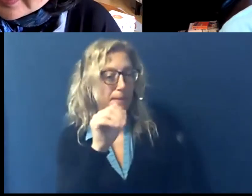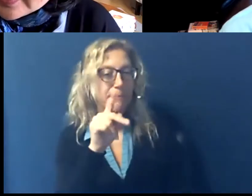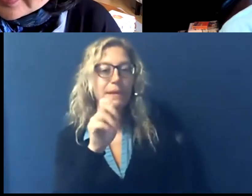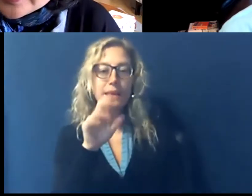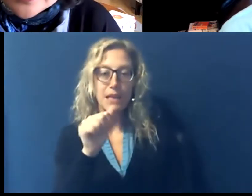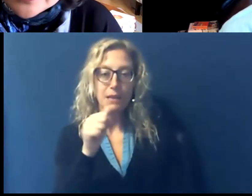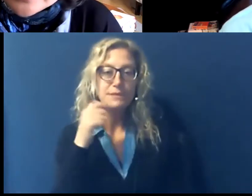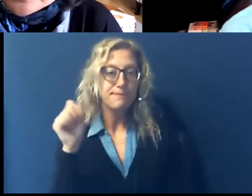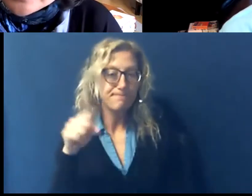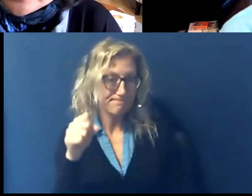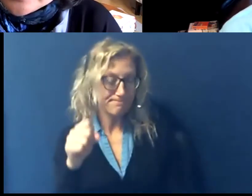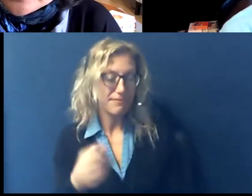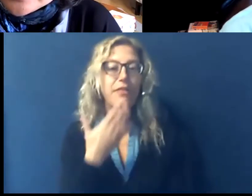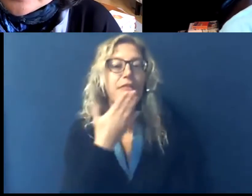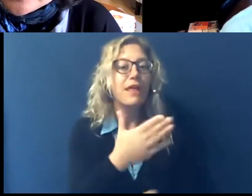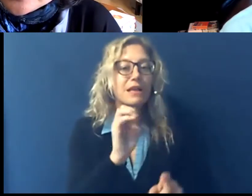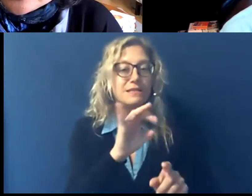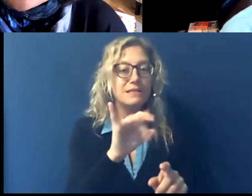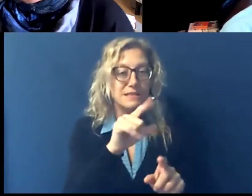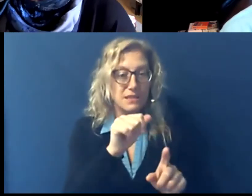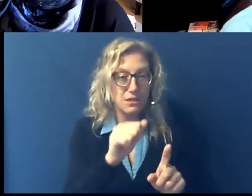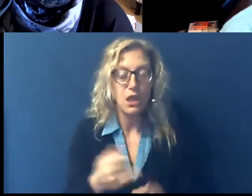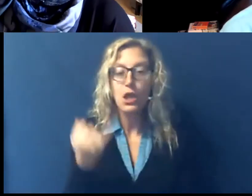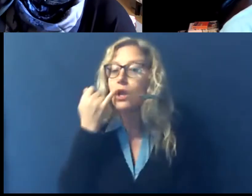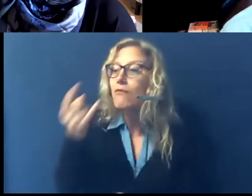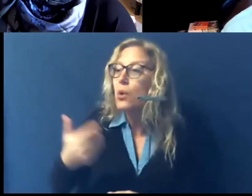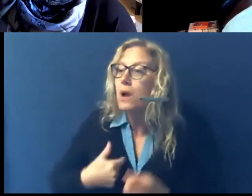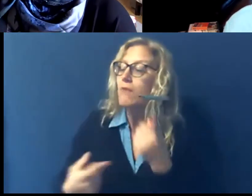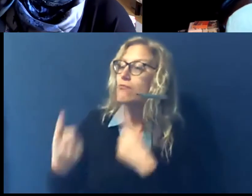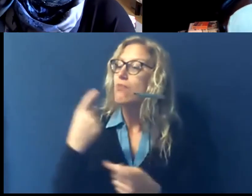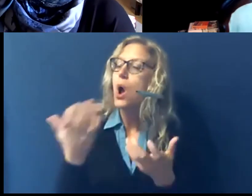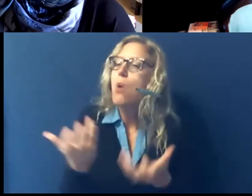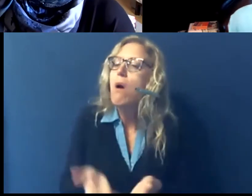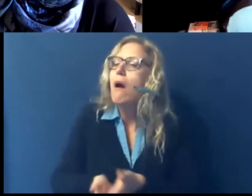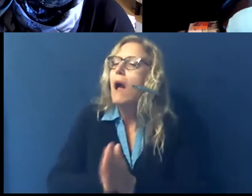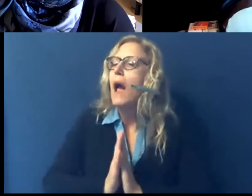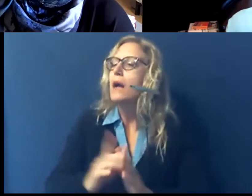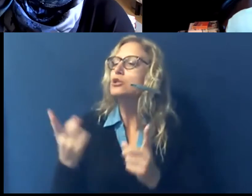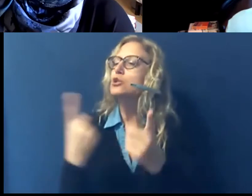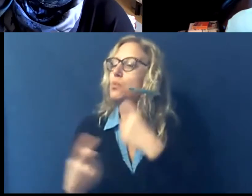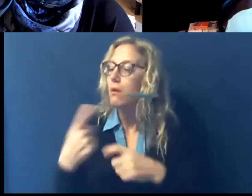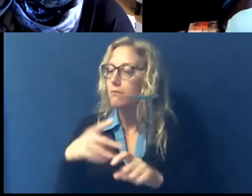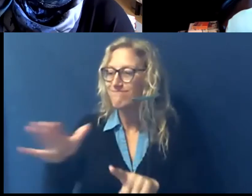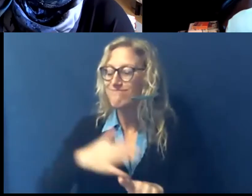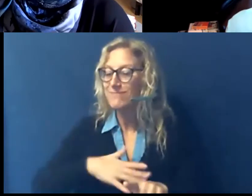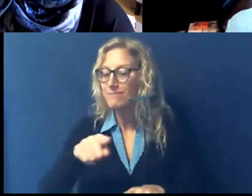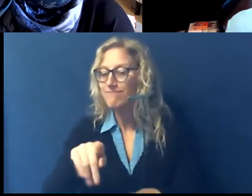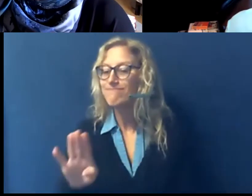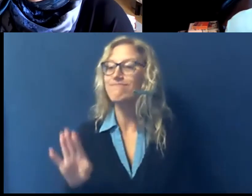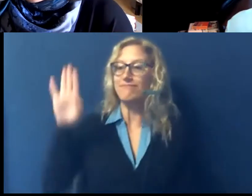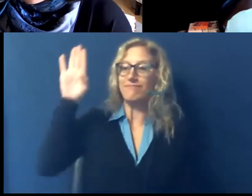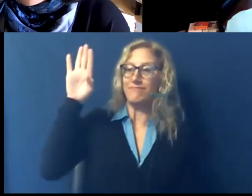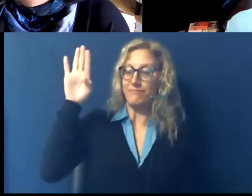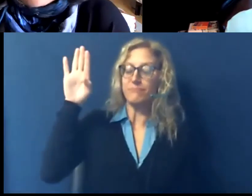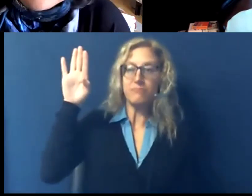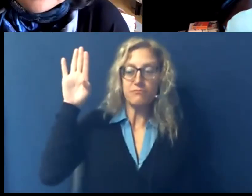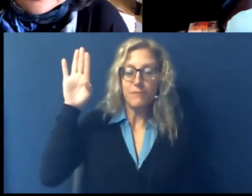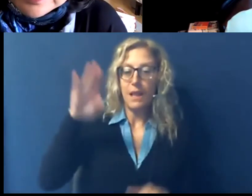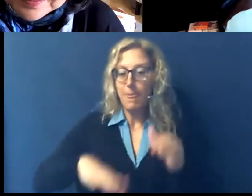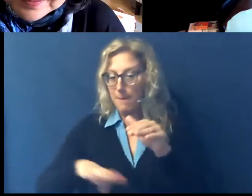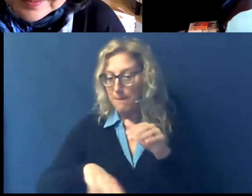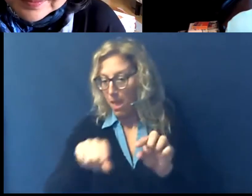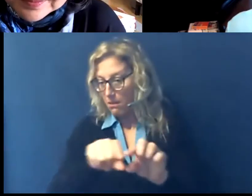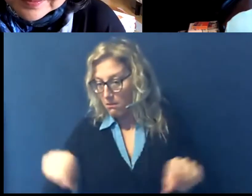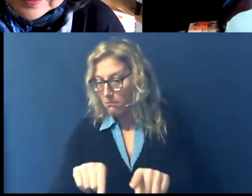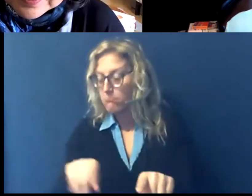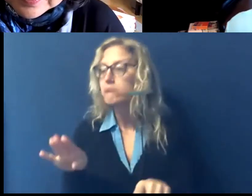Thanks, Cecilia. If you have any questions and would like to ask your question aloud, please use the raise hand feature found at the bottom of your